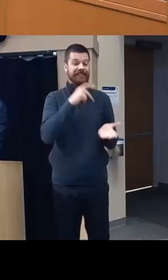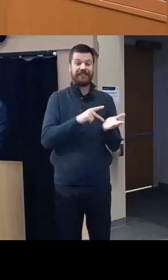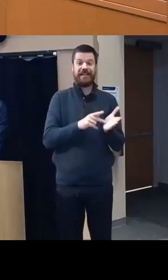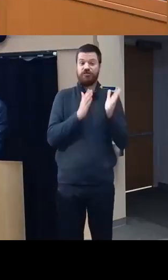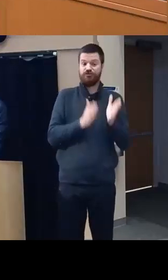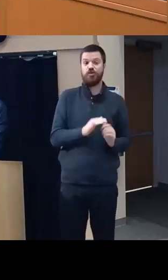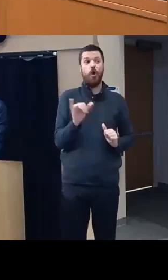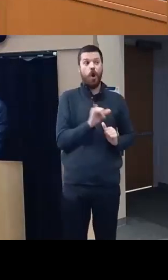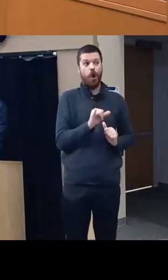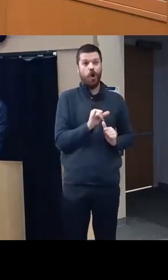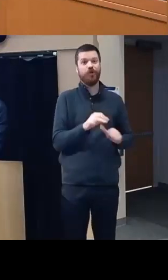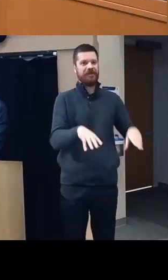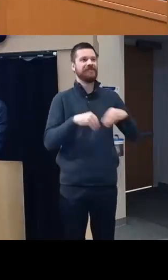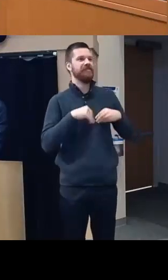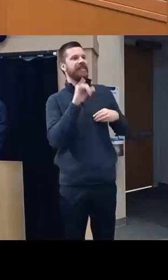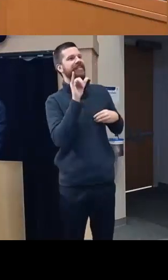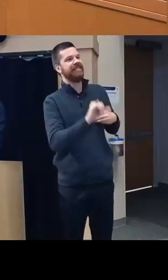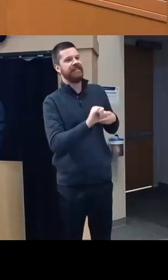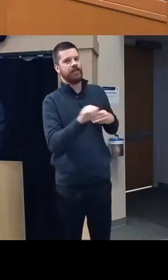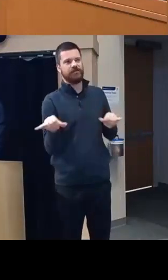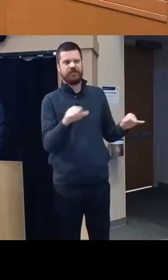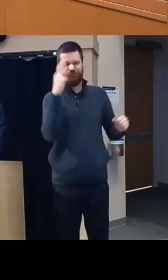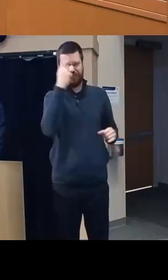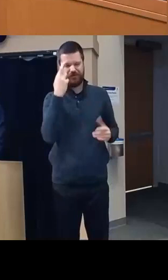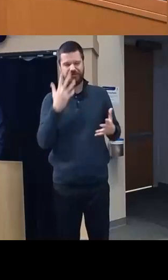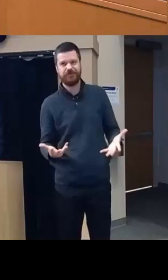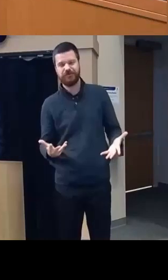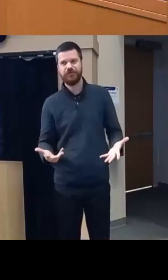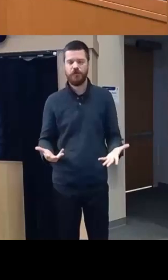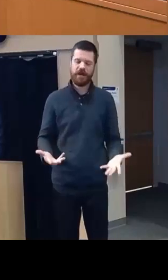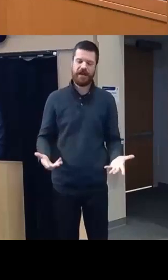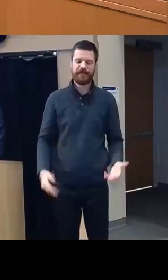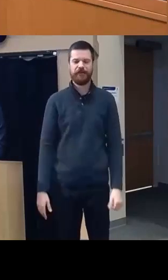also embrace that model for the very same reason. So